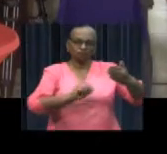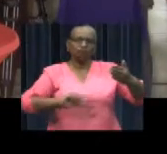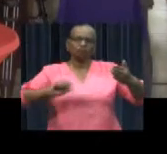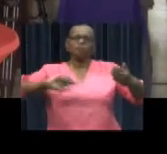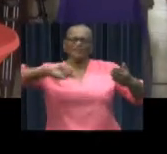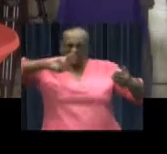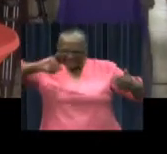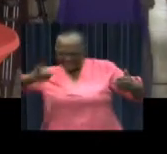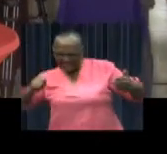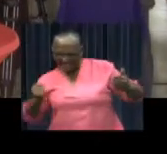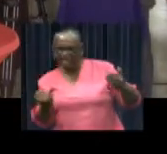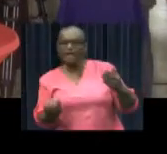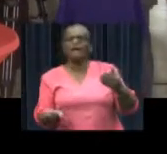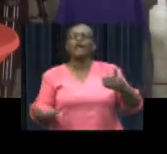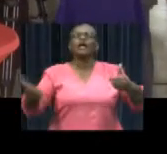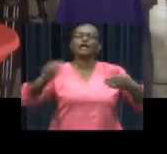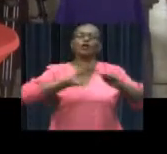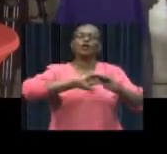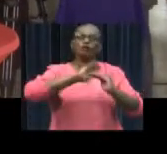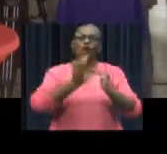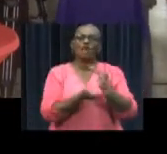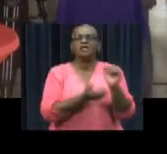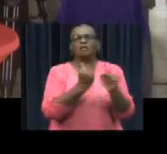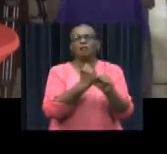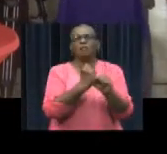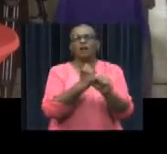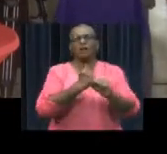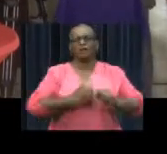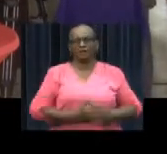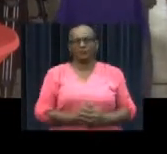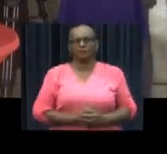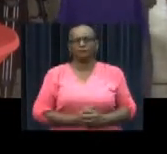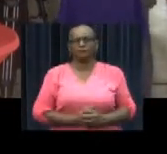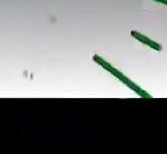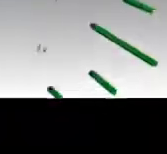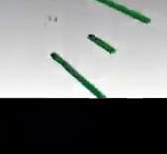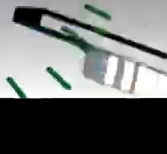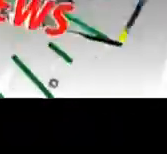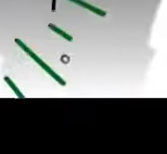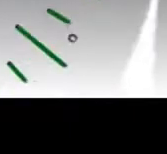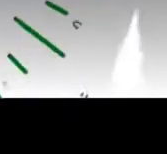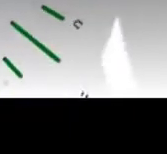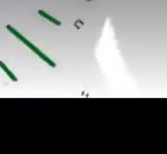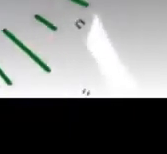to the minister, the file of the ministry should first be optimized.